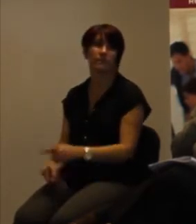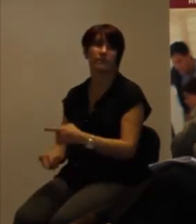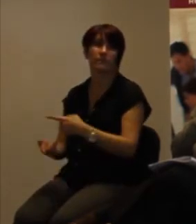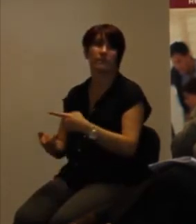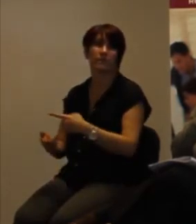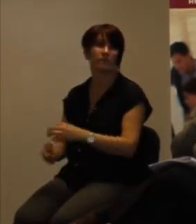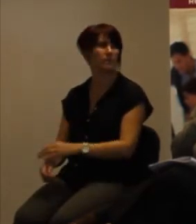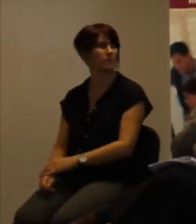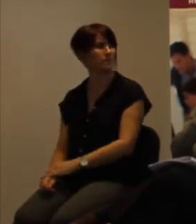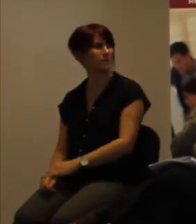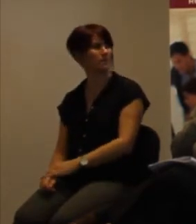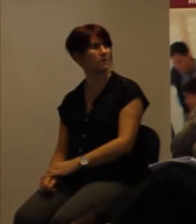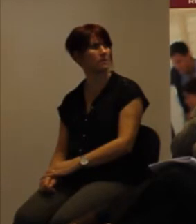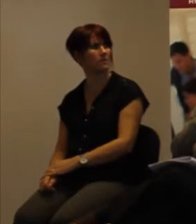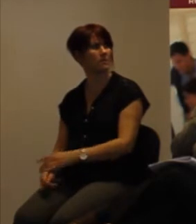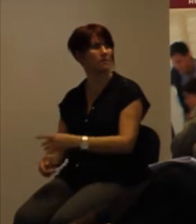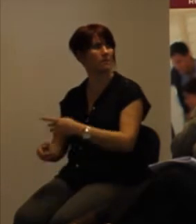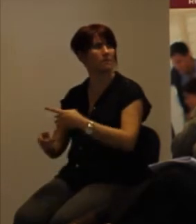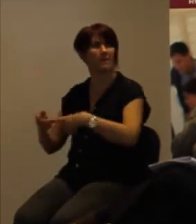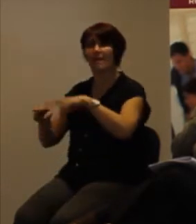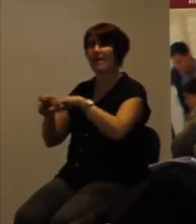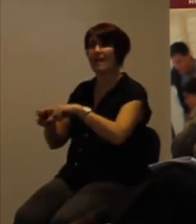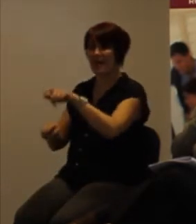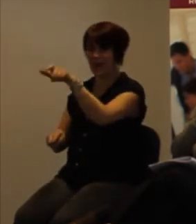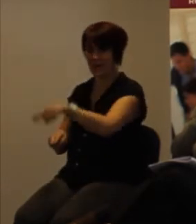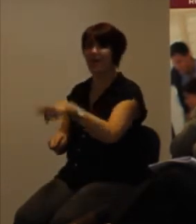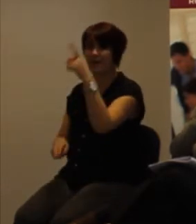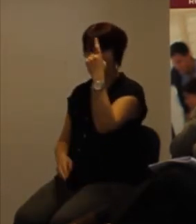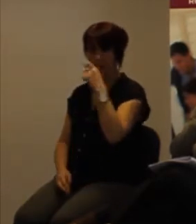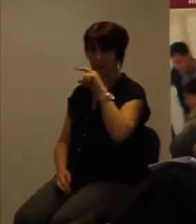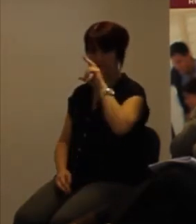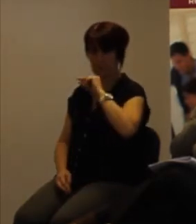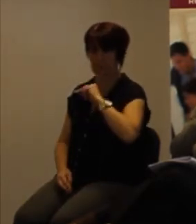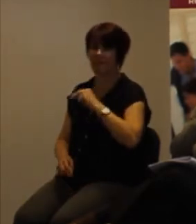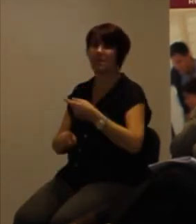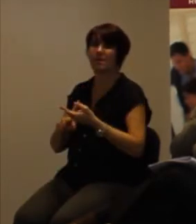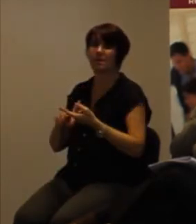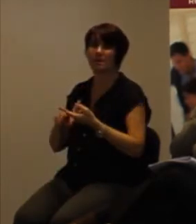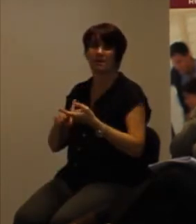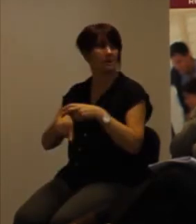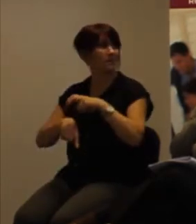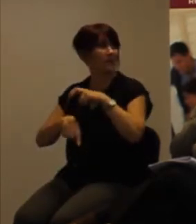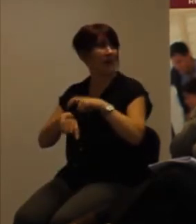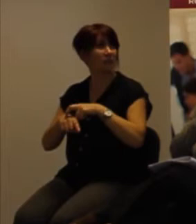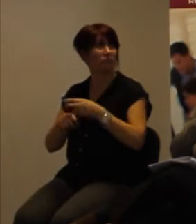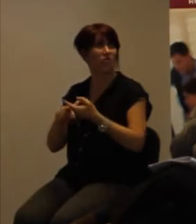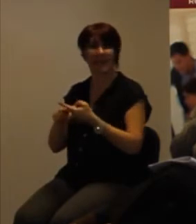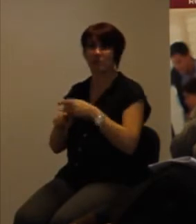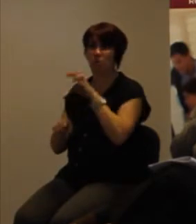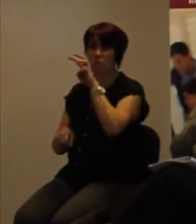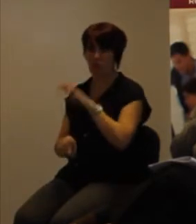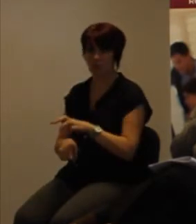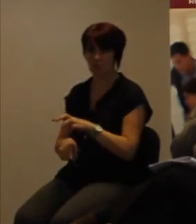learner can write or speak in English, Irish or Welsh. So if it's a